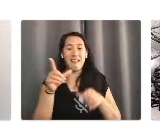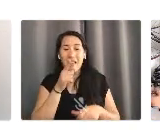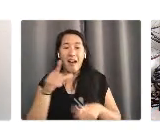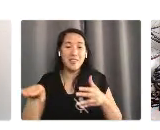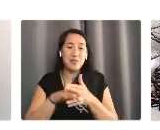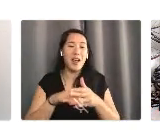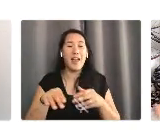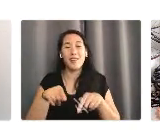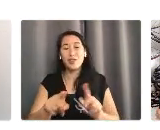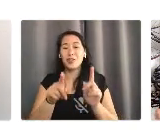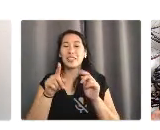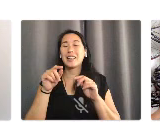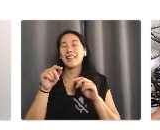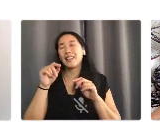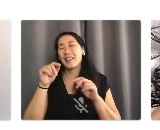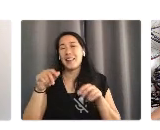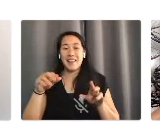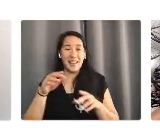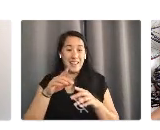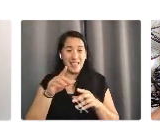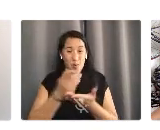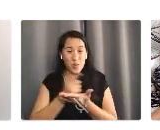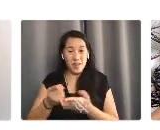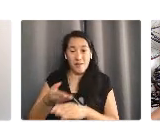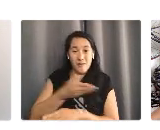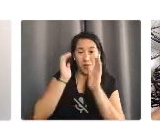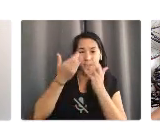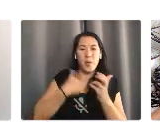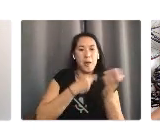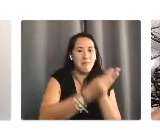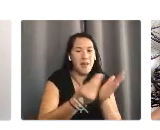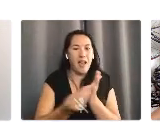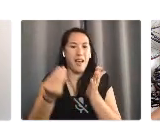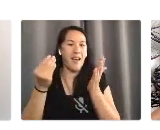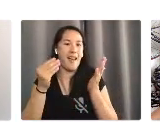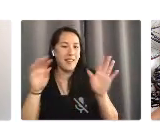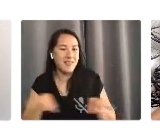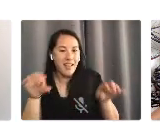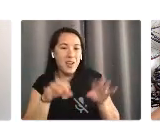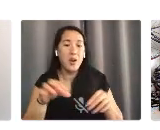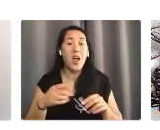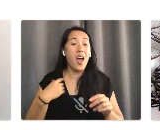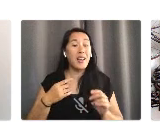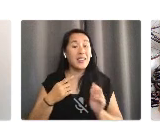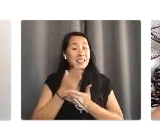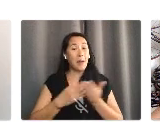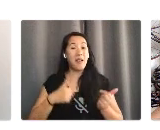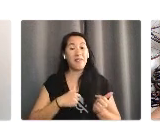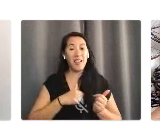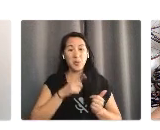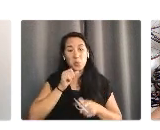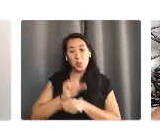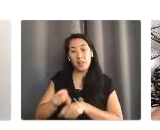Halloween, we'd all go out and buy decorations. And some of the more tenured folks would pre-order huge items to get them delivered to the office,